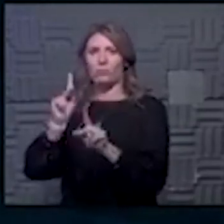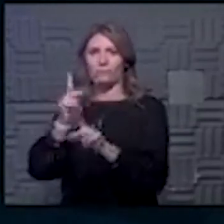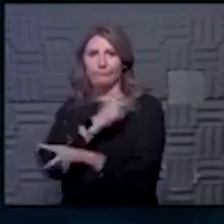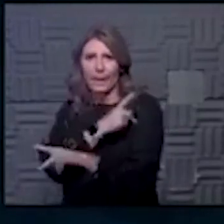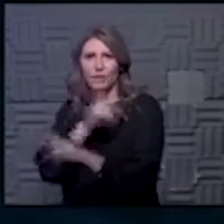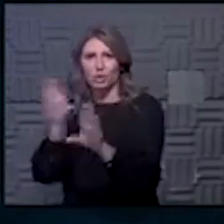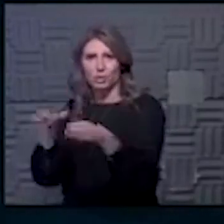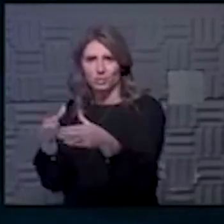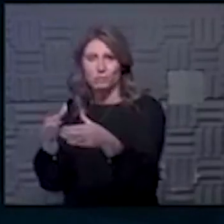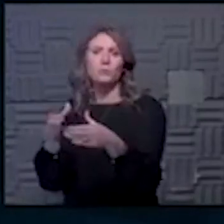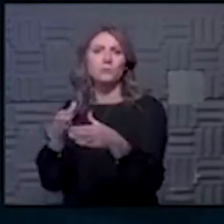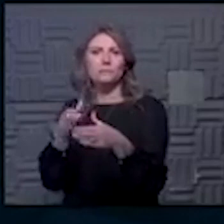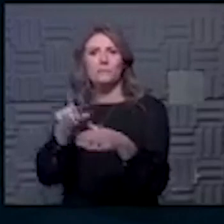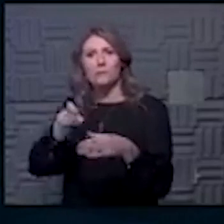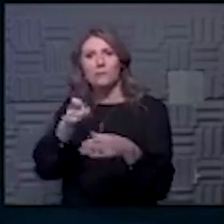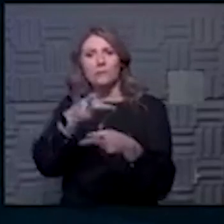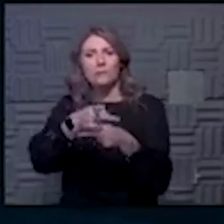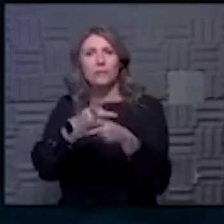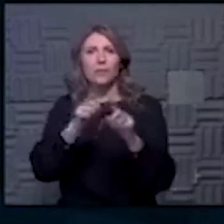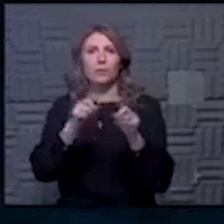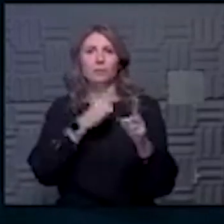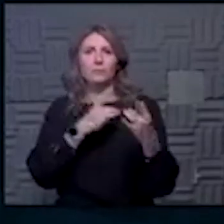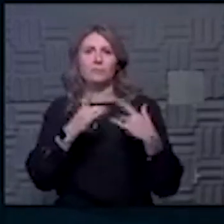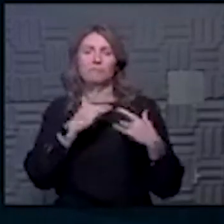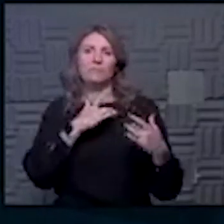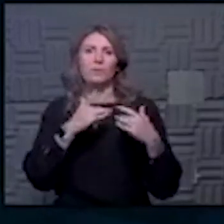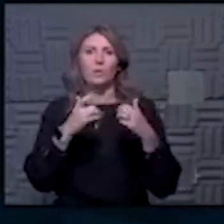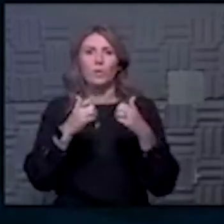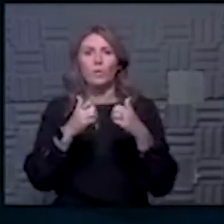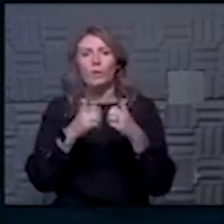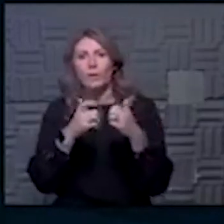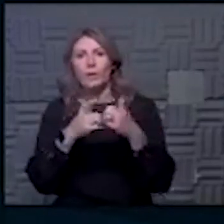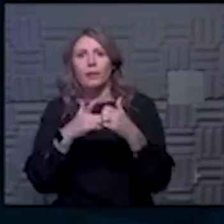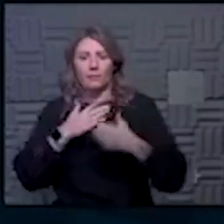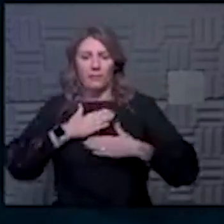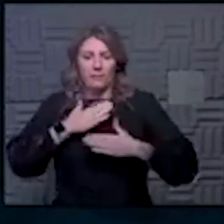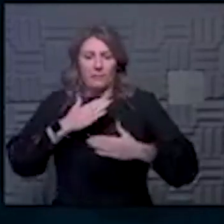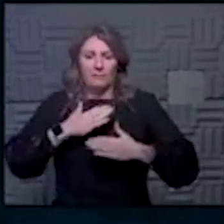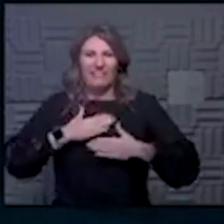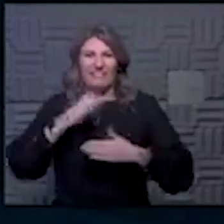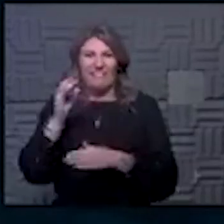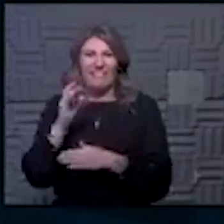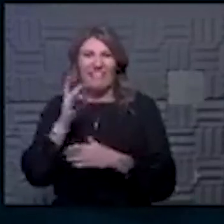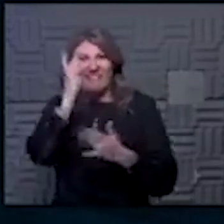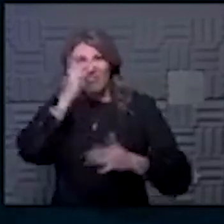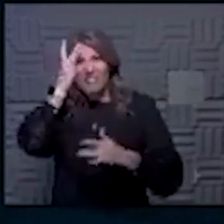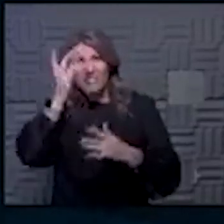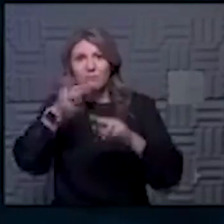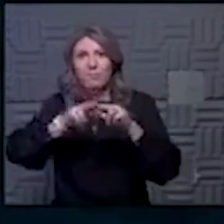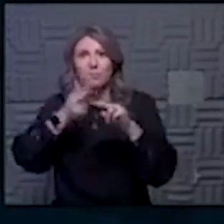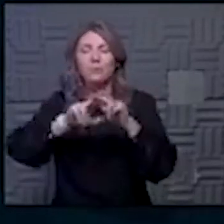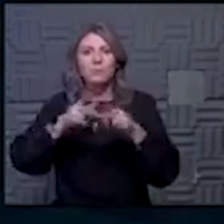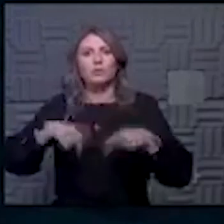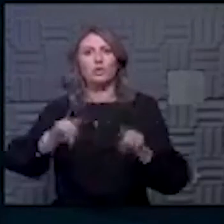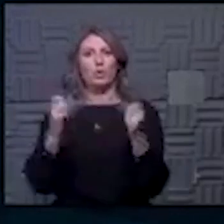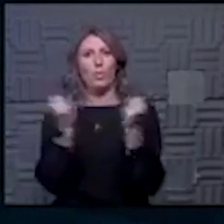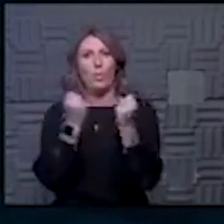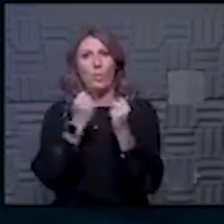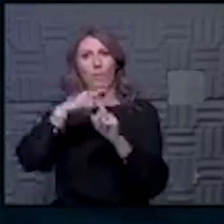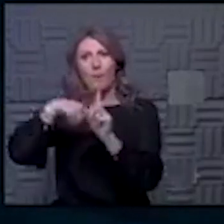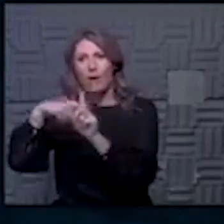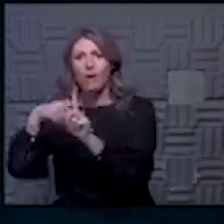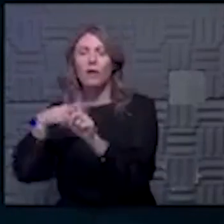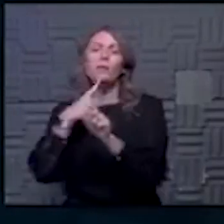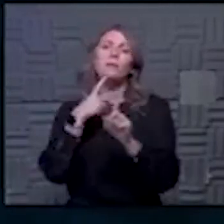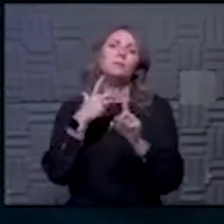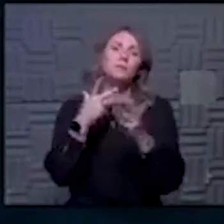but there is a concern that as the respiratory illnesses increase, as they always do during the winter months, as you know, that we may